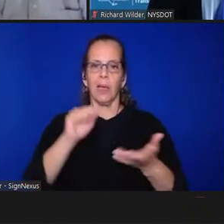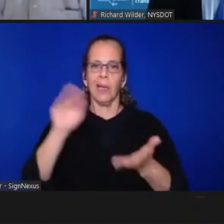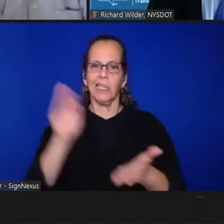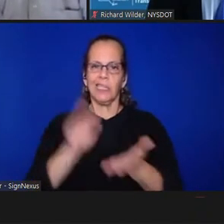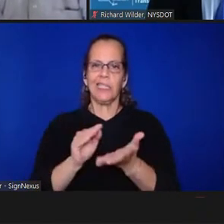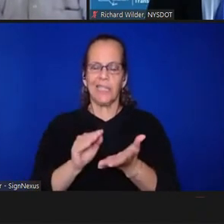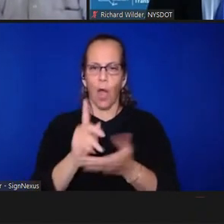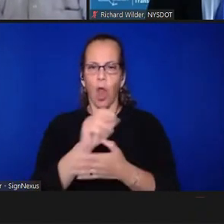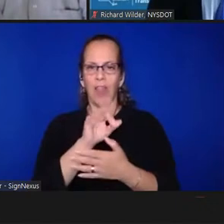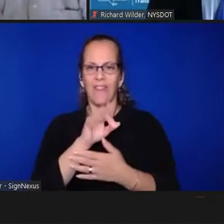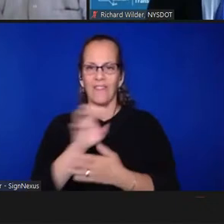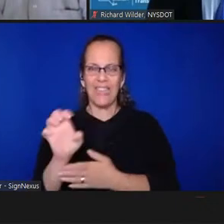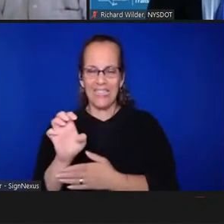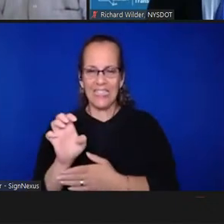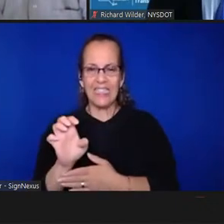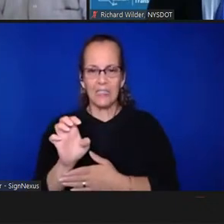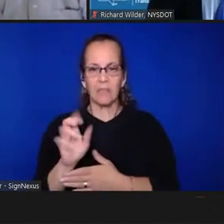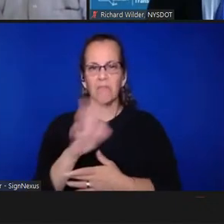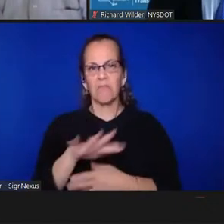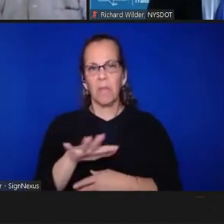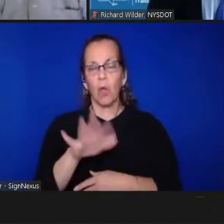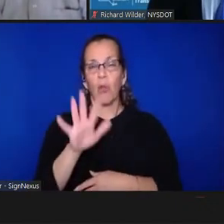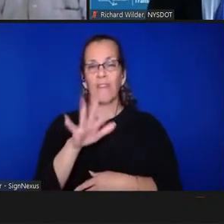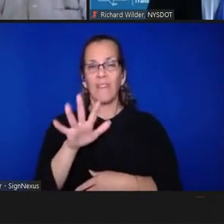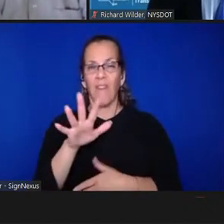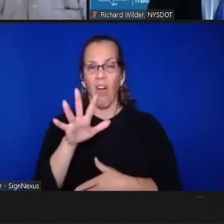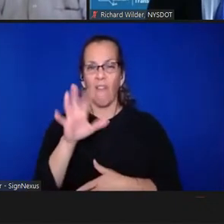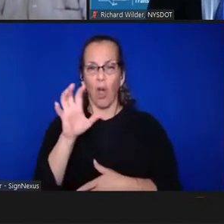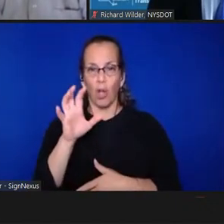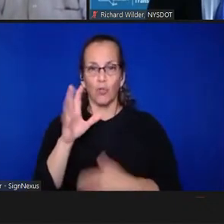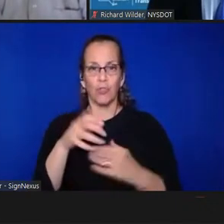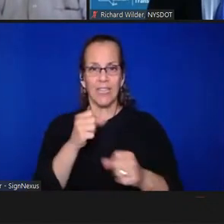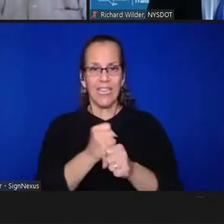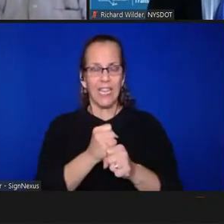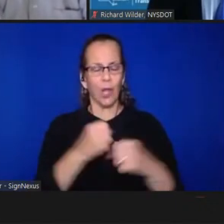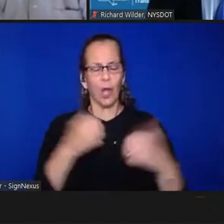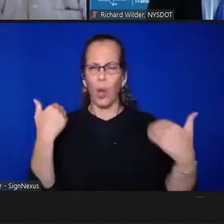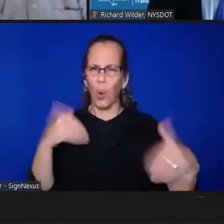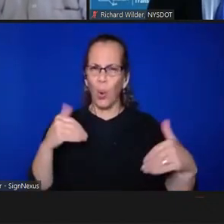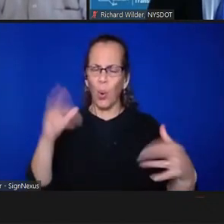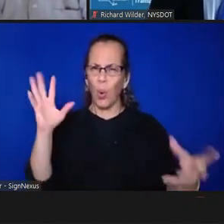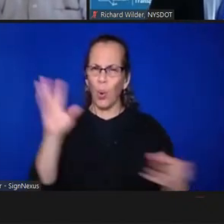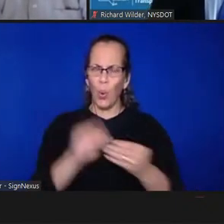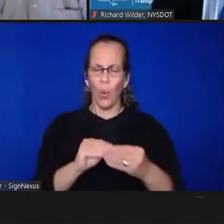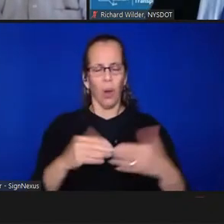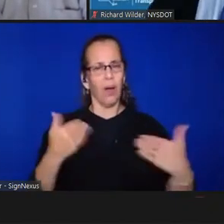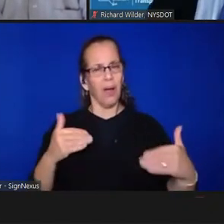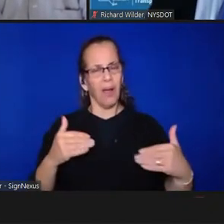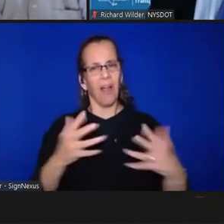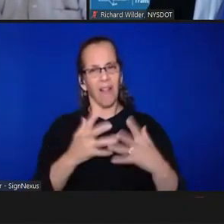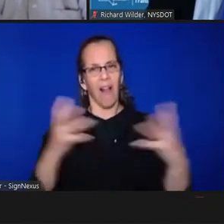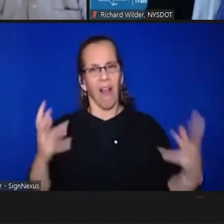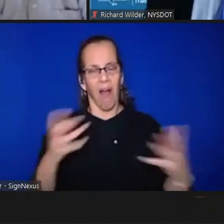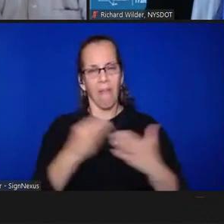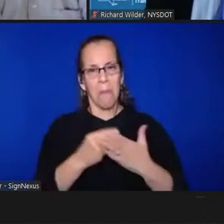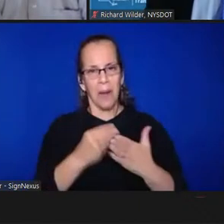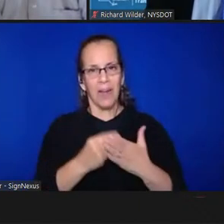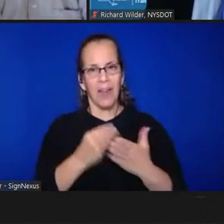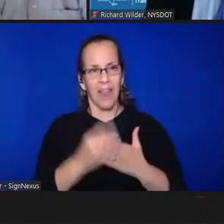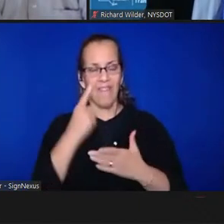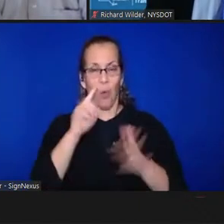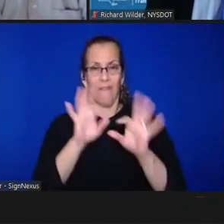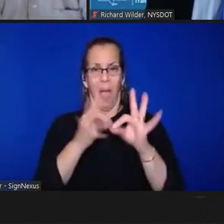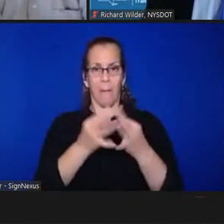460 a month or about 50 500 a year it's an outlandish fee prices to take on uh for our family